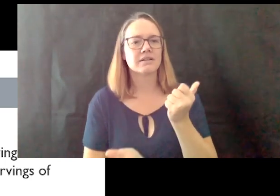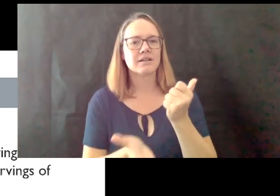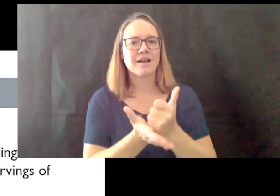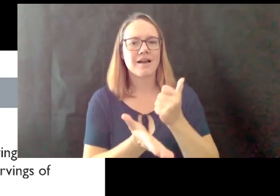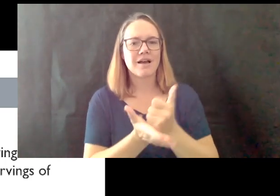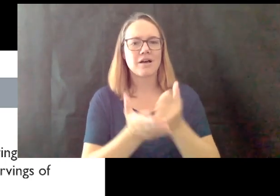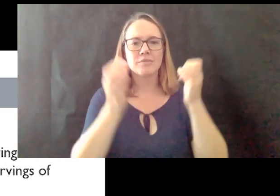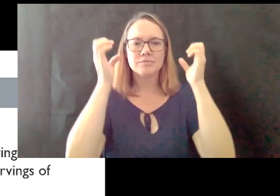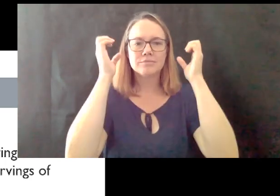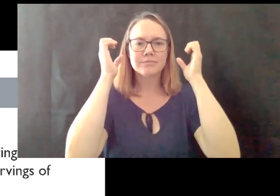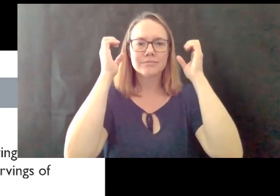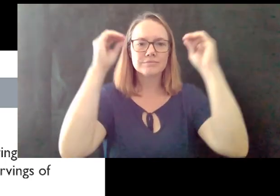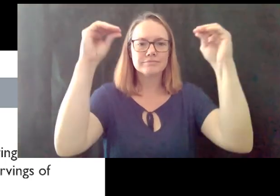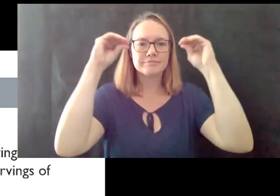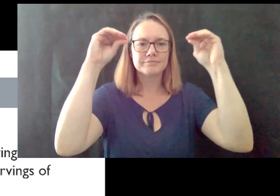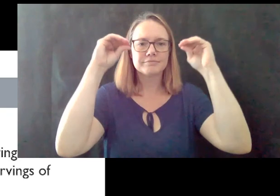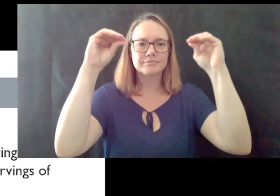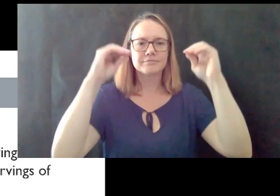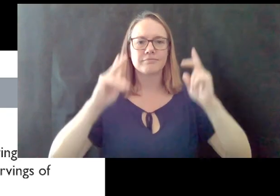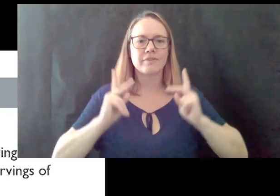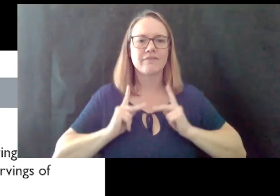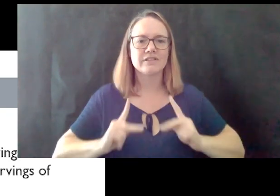modifications. We have